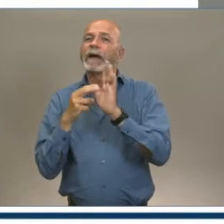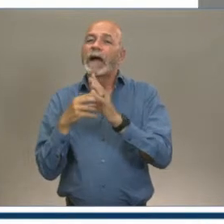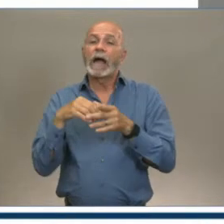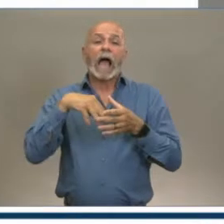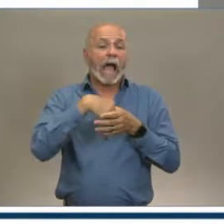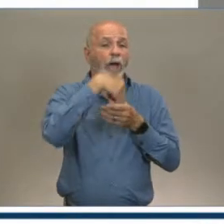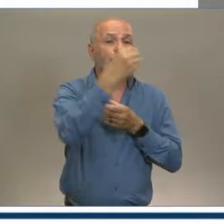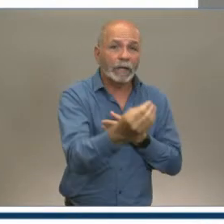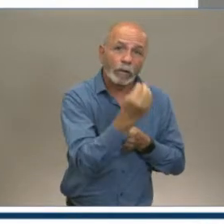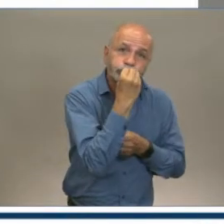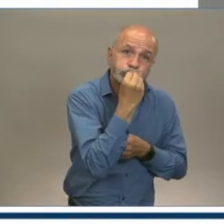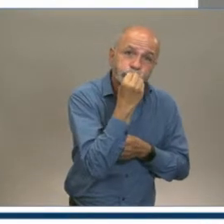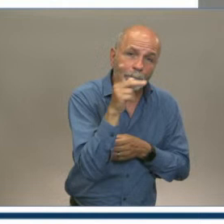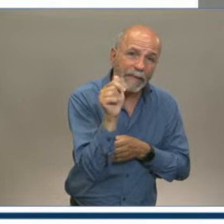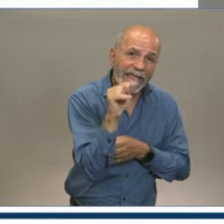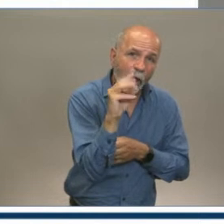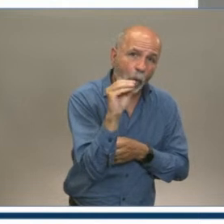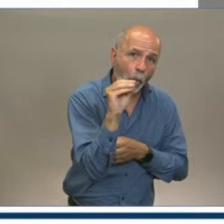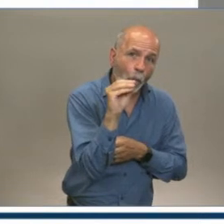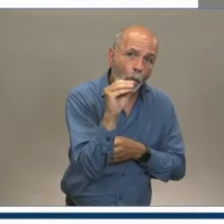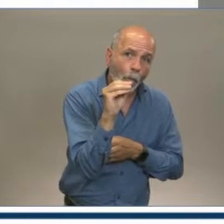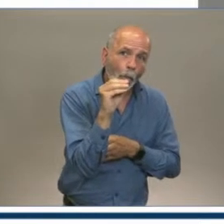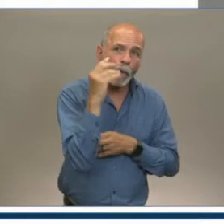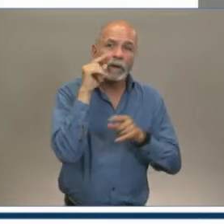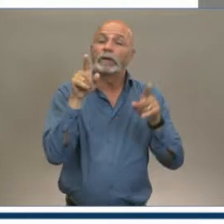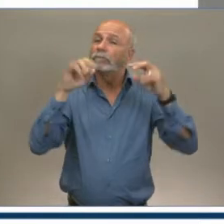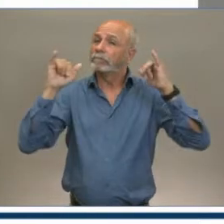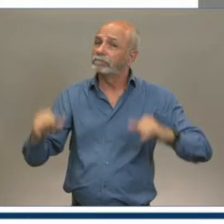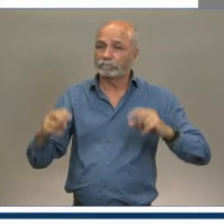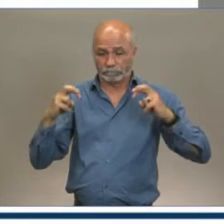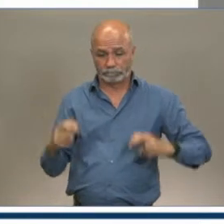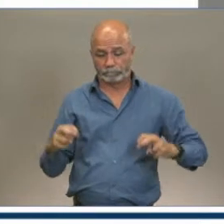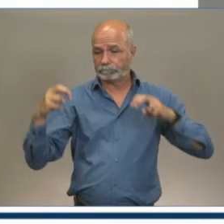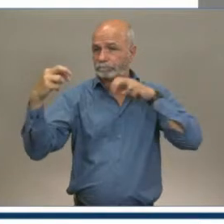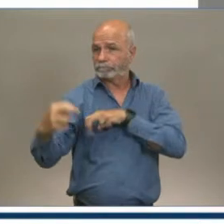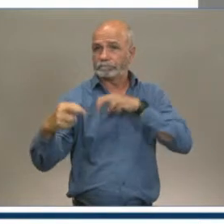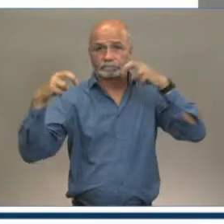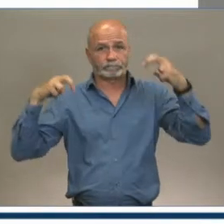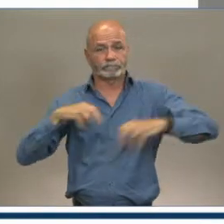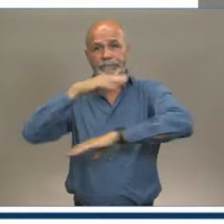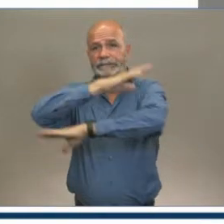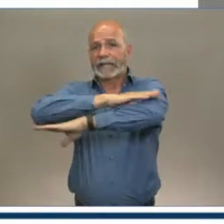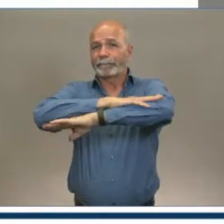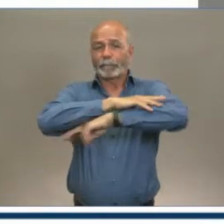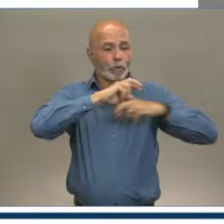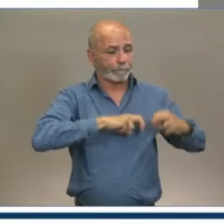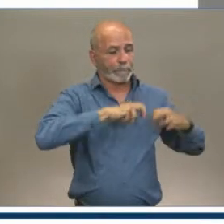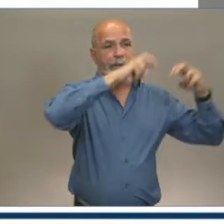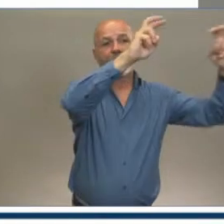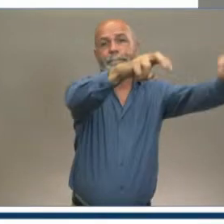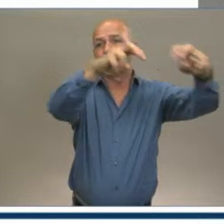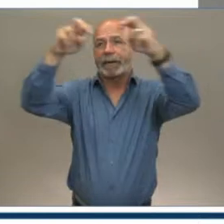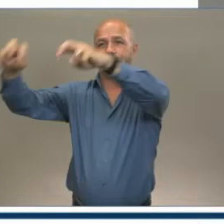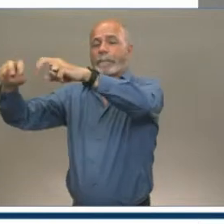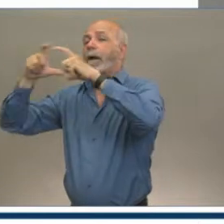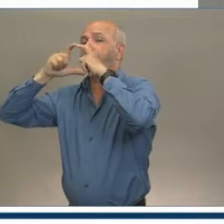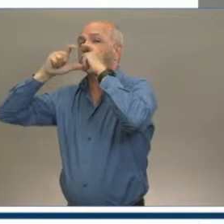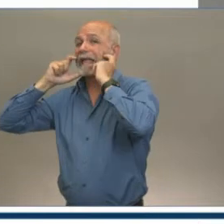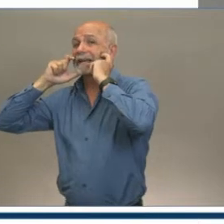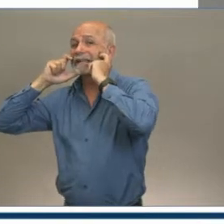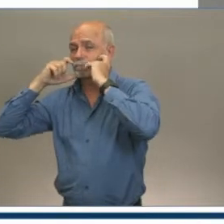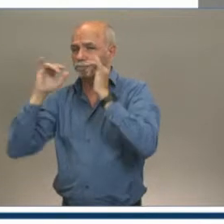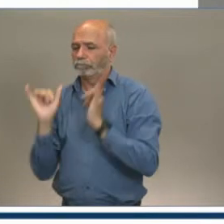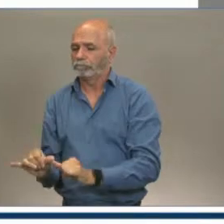while still keeping 6 feet between people at different tables, and masks are required except when eating and drinking.